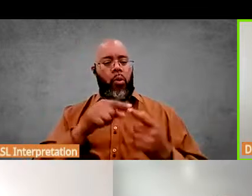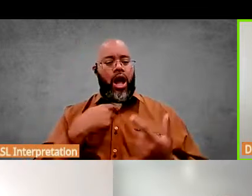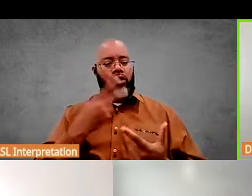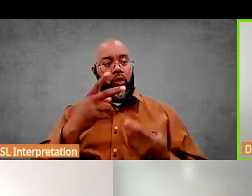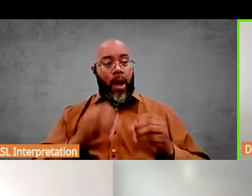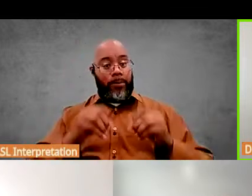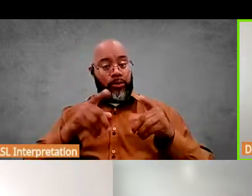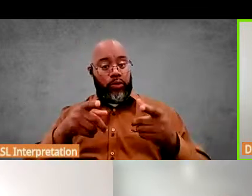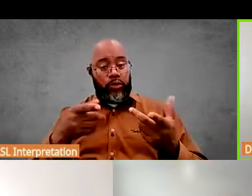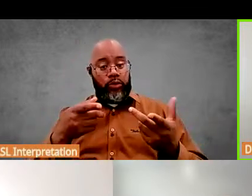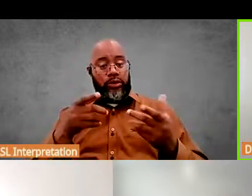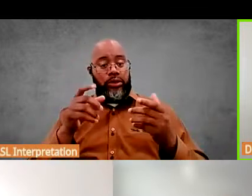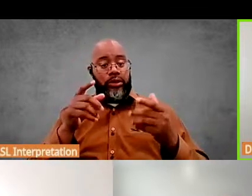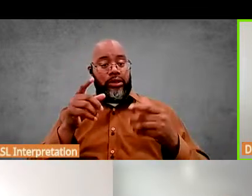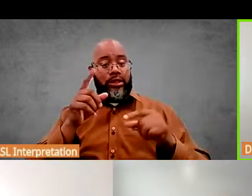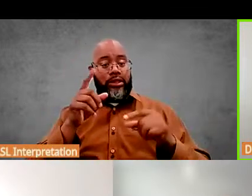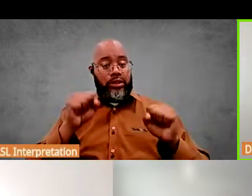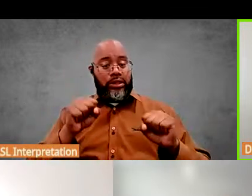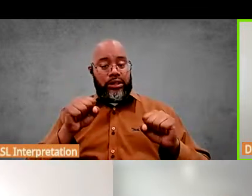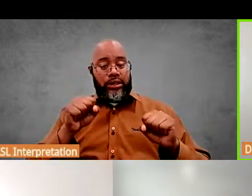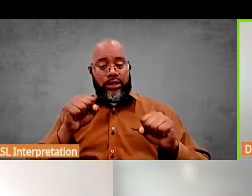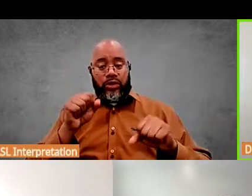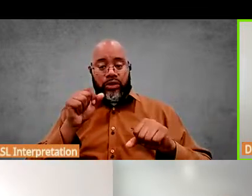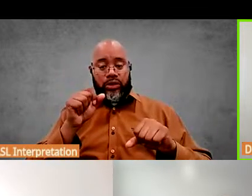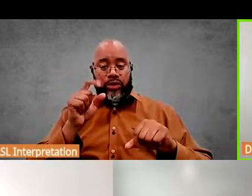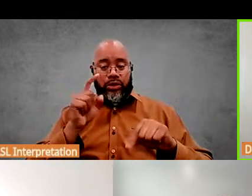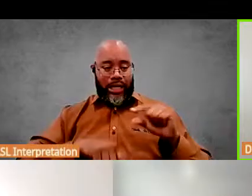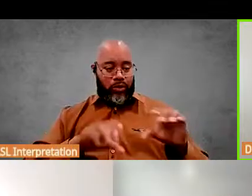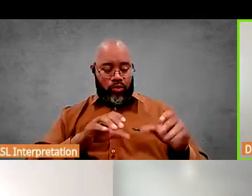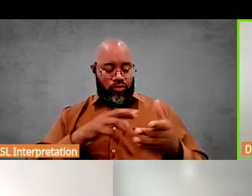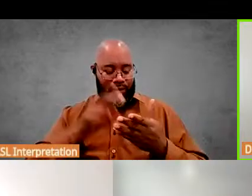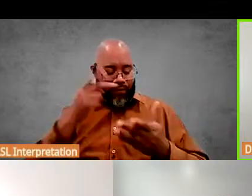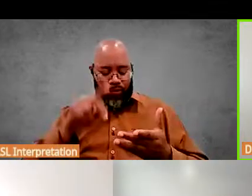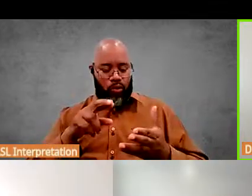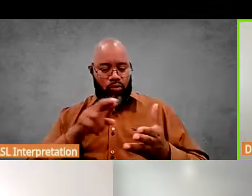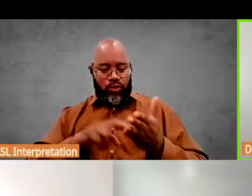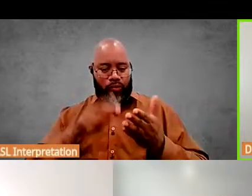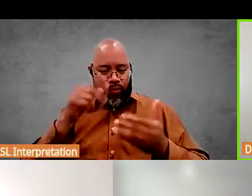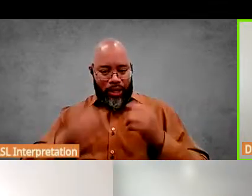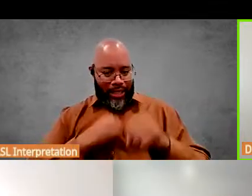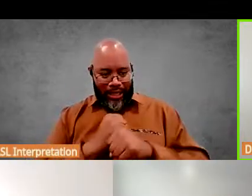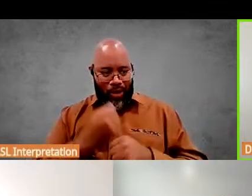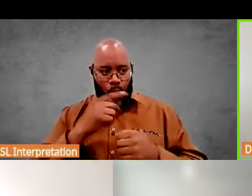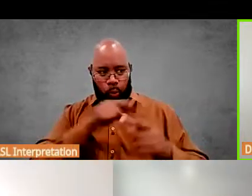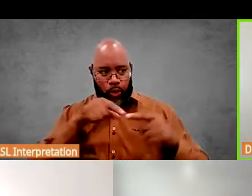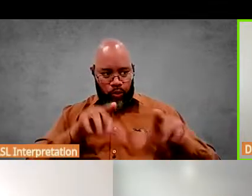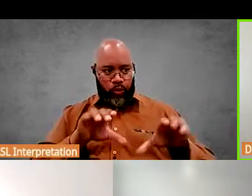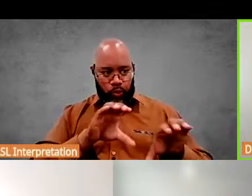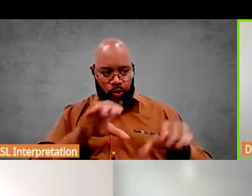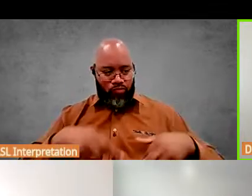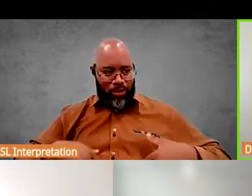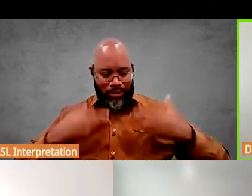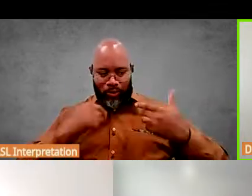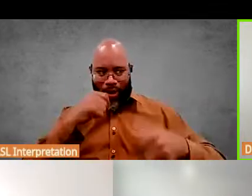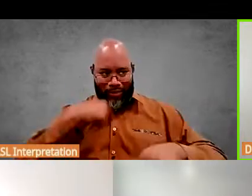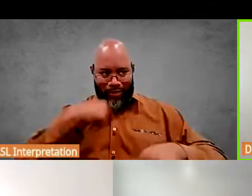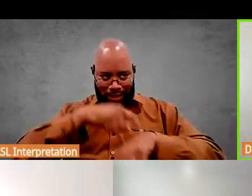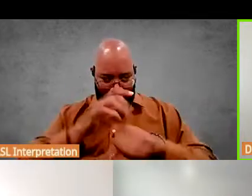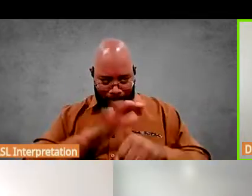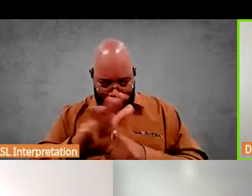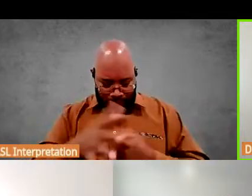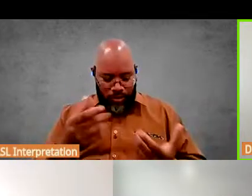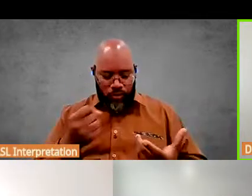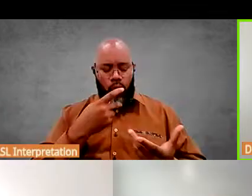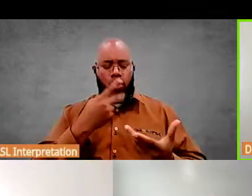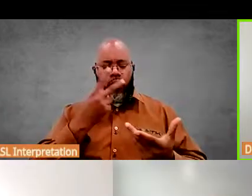you can't do research for a year during residence. You can't because you don't have the time. So looking for ways to do